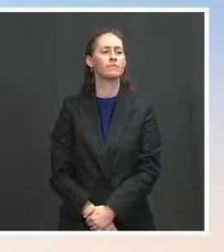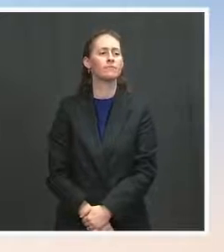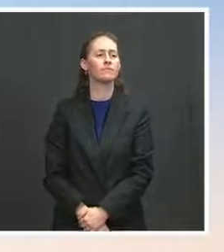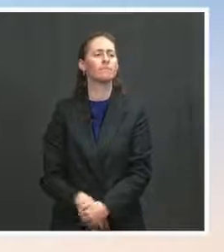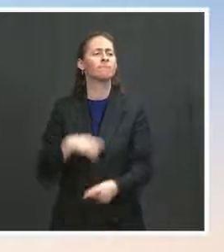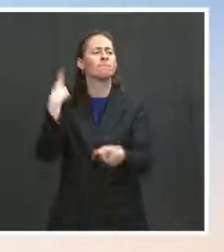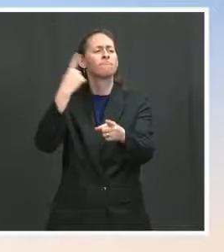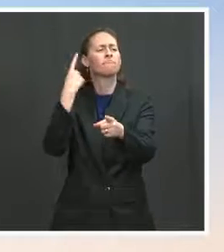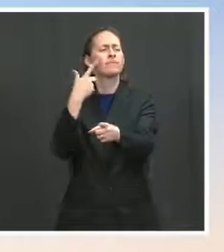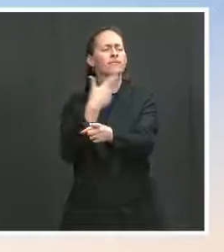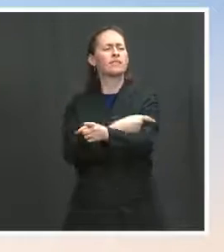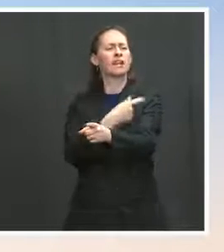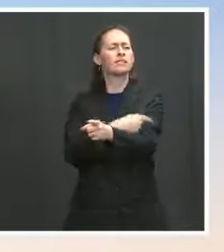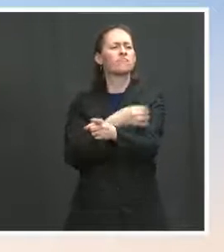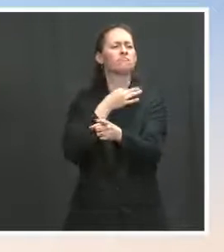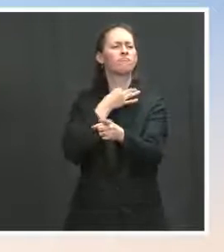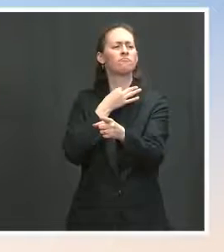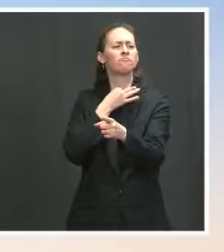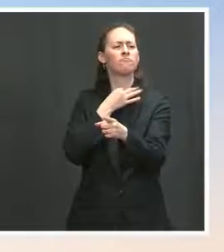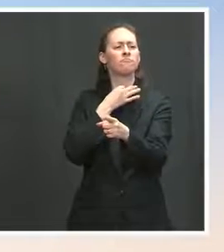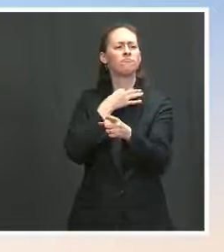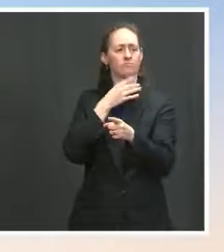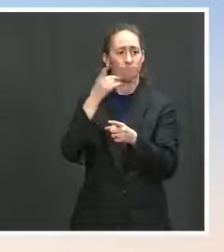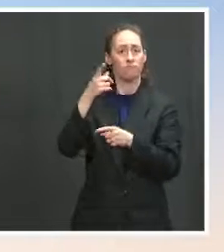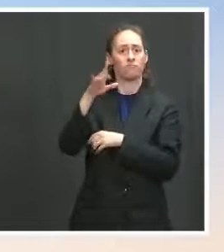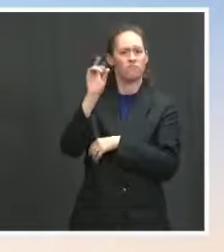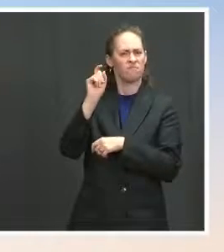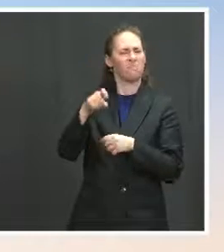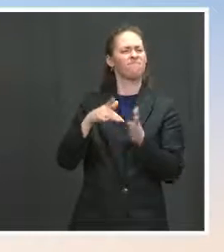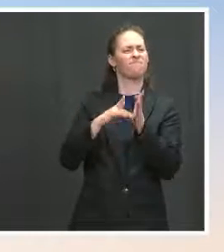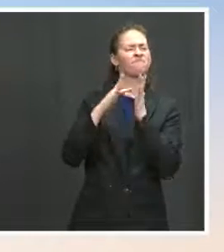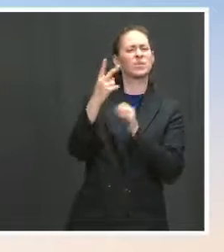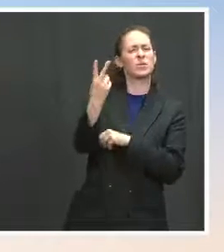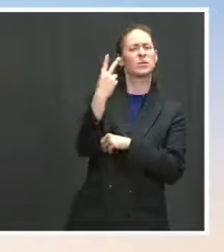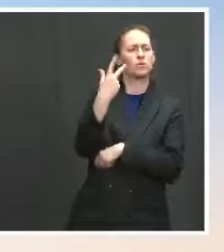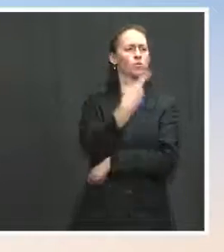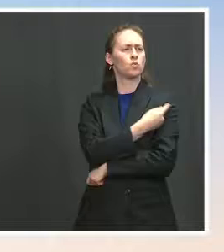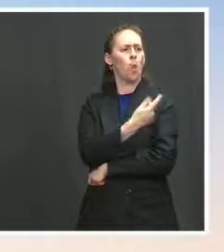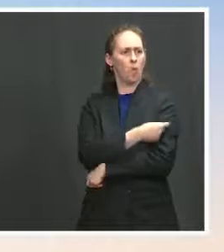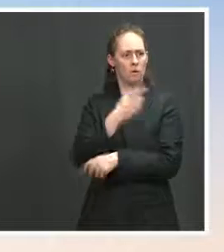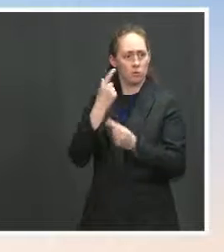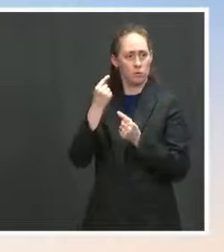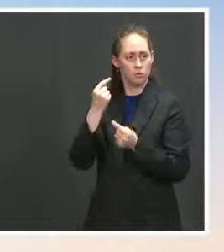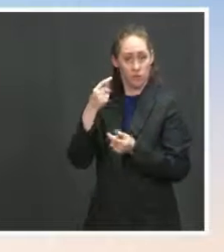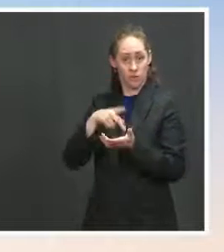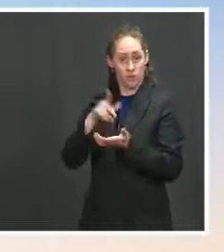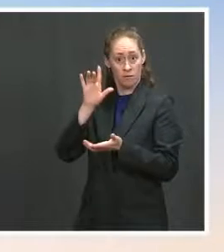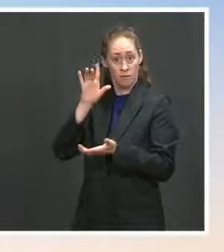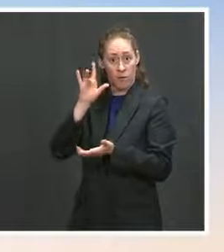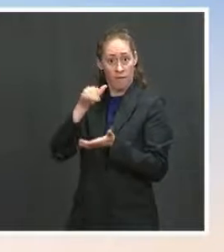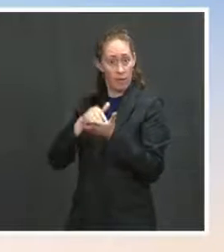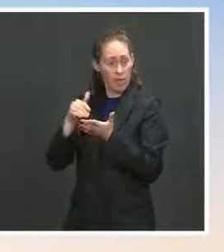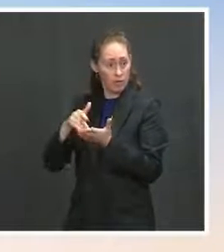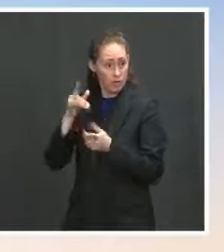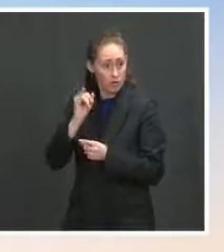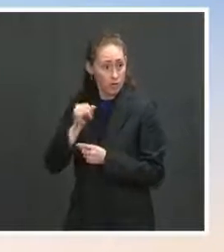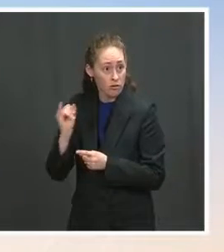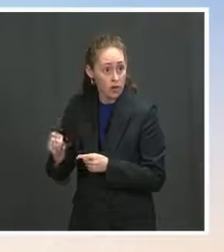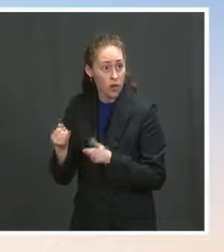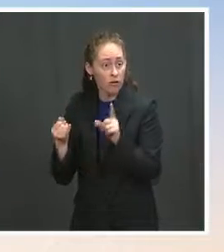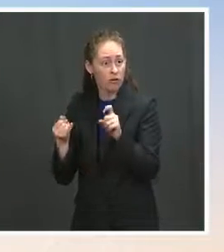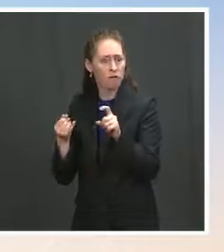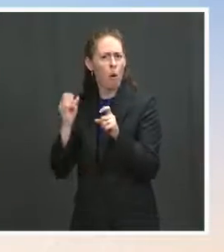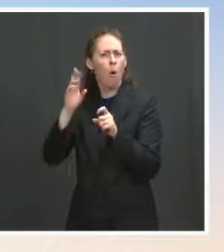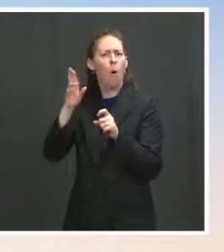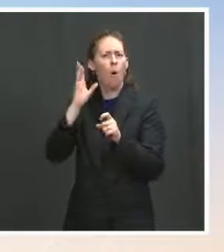the 25 million doses? How many of them are Johnson & Johnson, or should this be viewed as something that is potentially more for 10 to 12